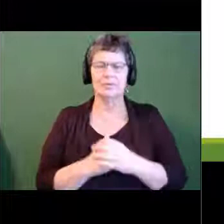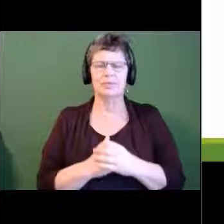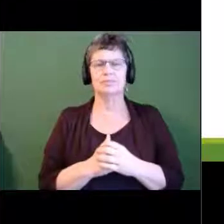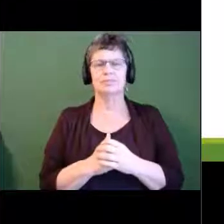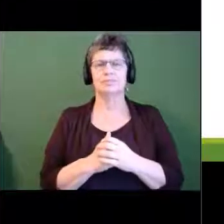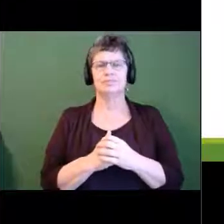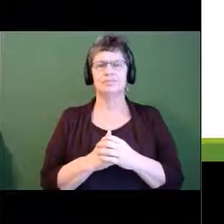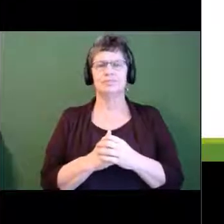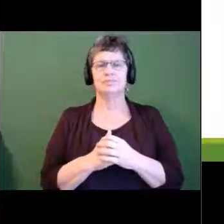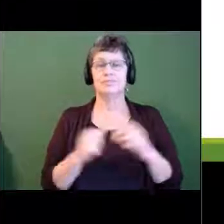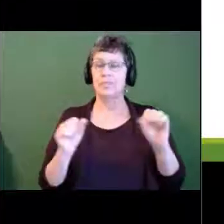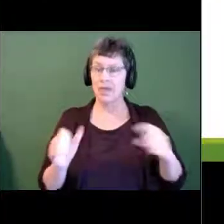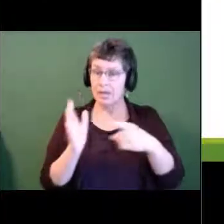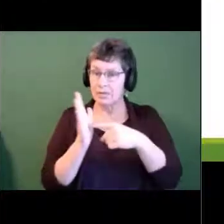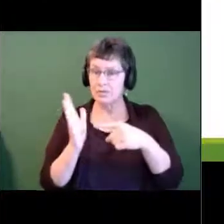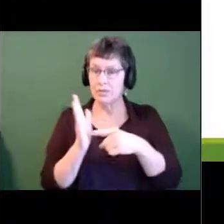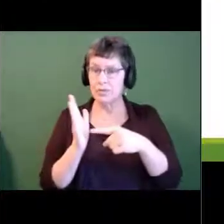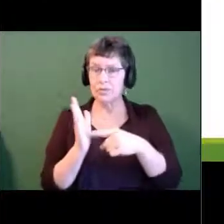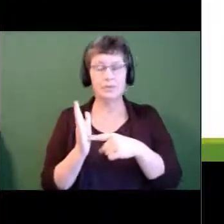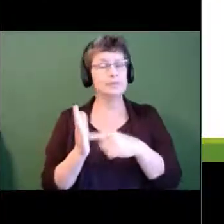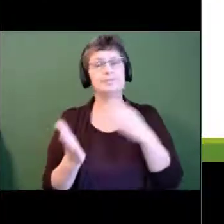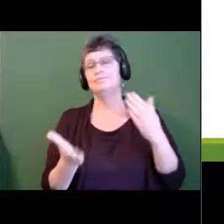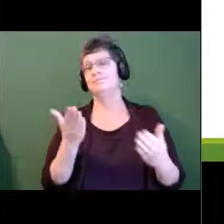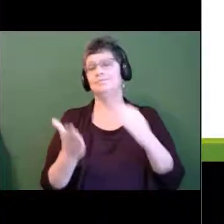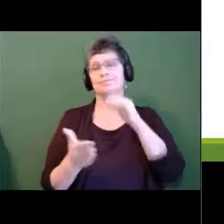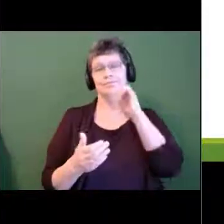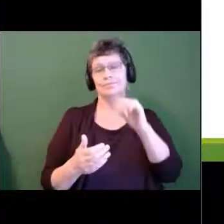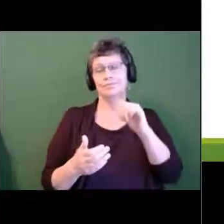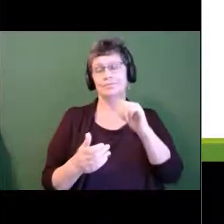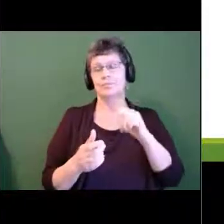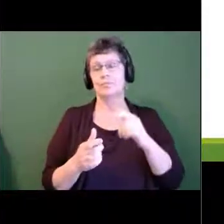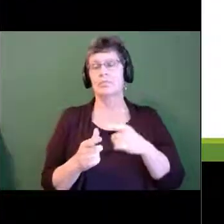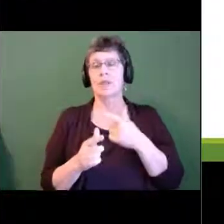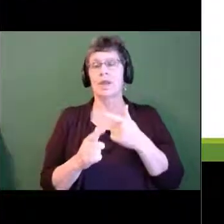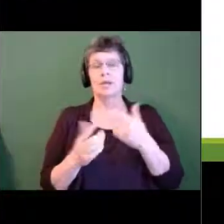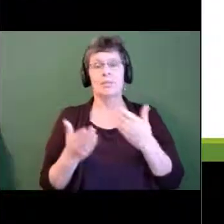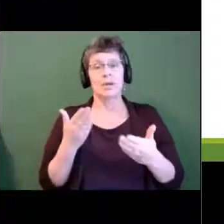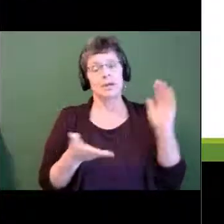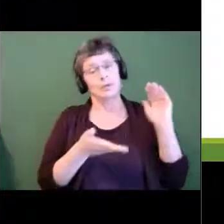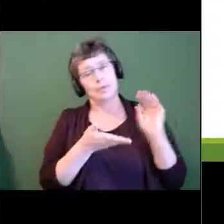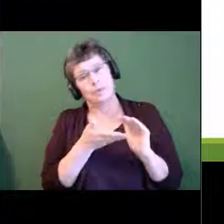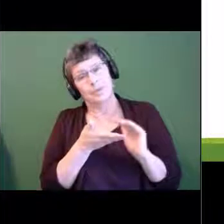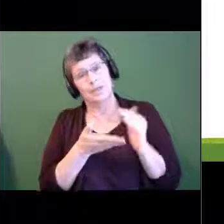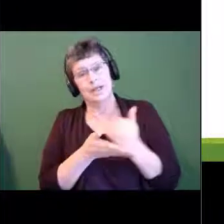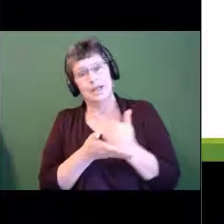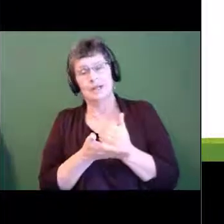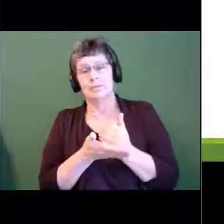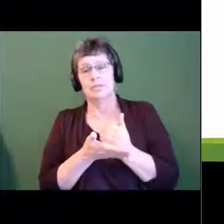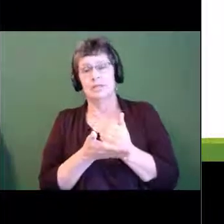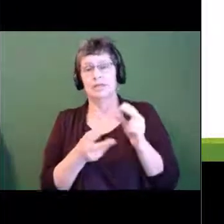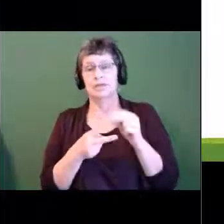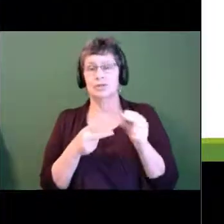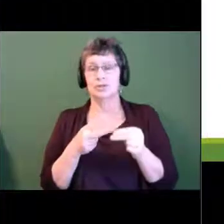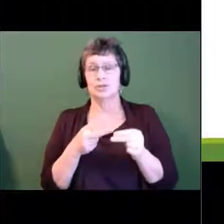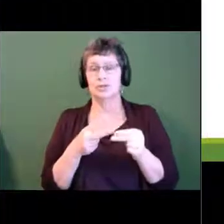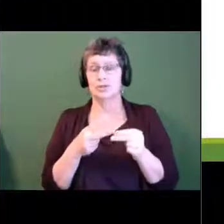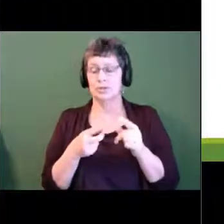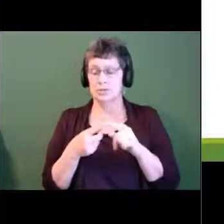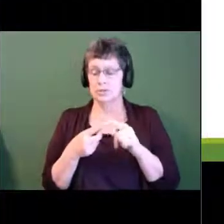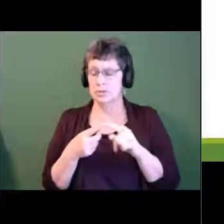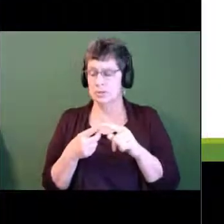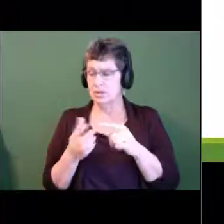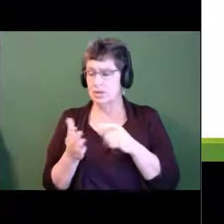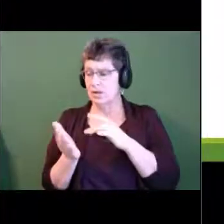can create social isolation or contribute to it. You may, on a low income, you may have to choose between your medications, a hearing aid,